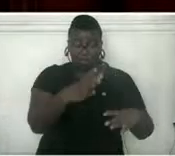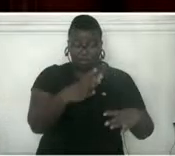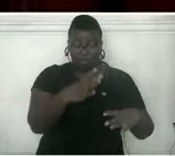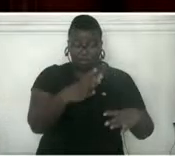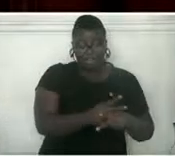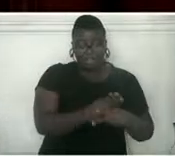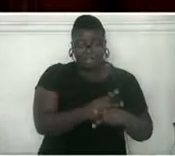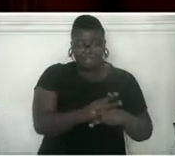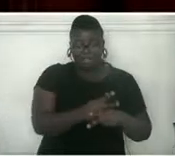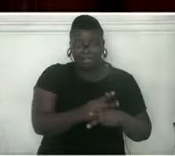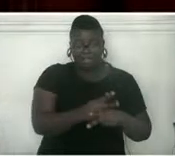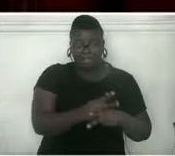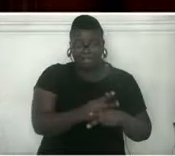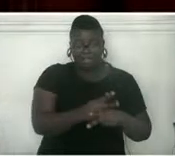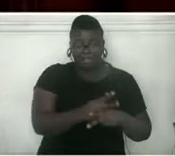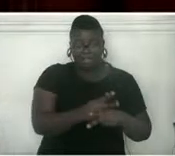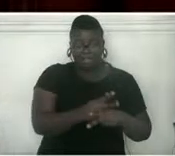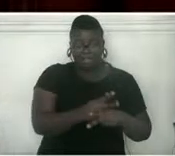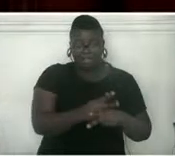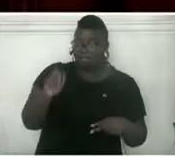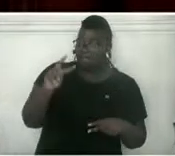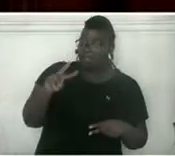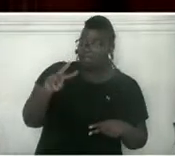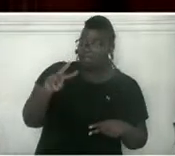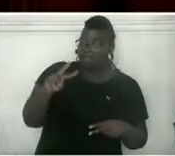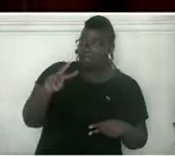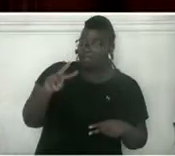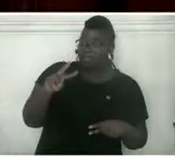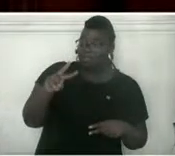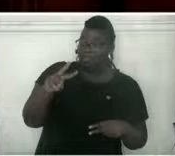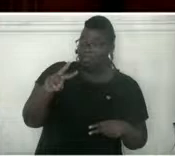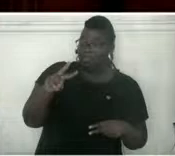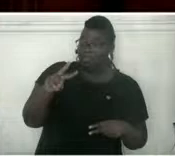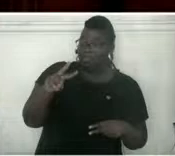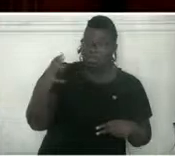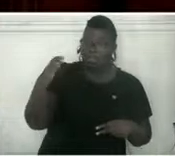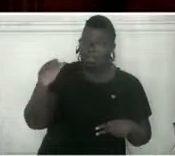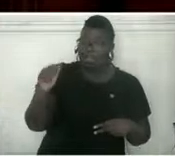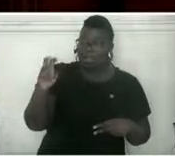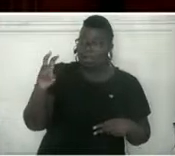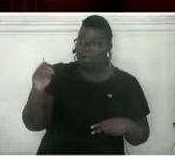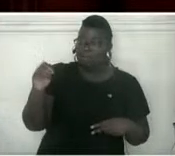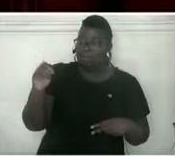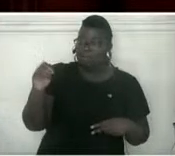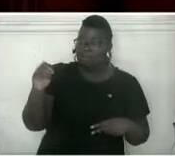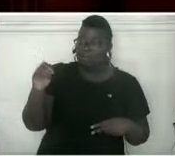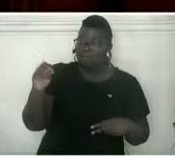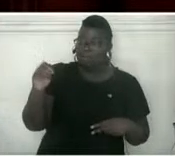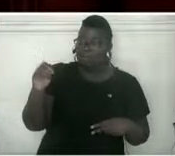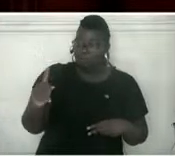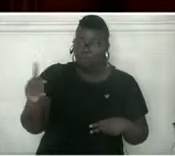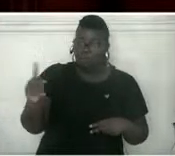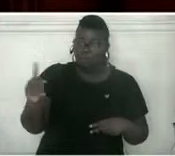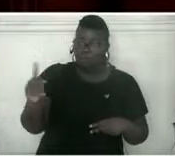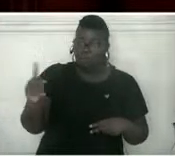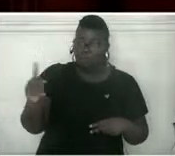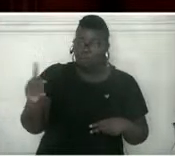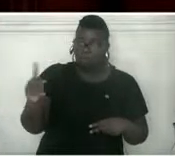Ford Ranger and VW Amarok components. The project has